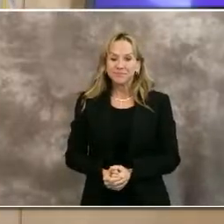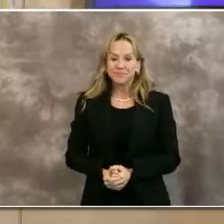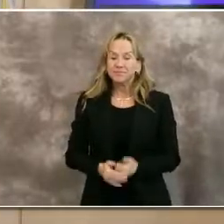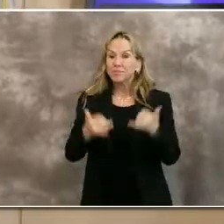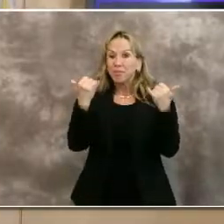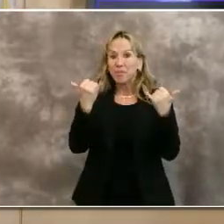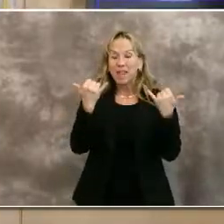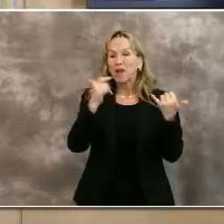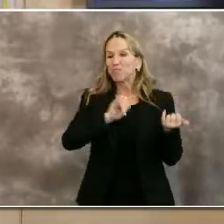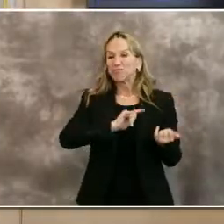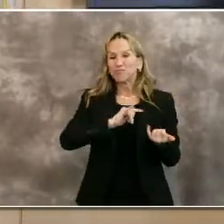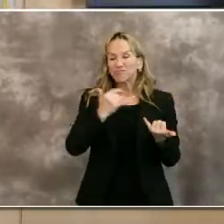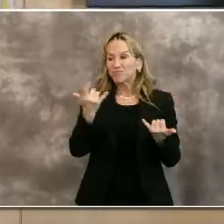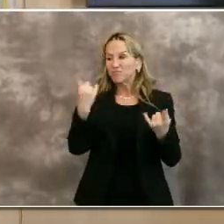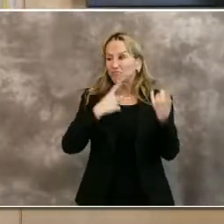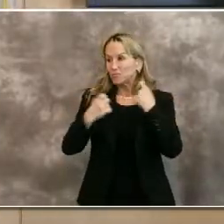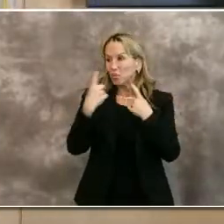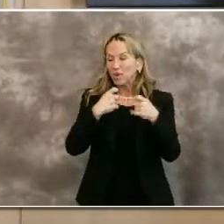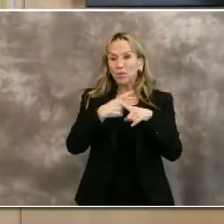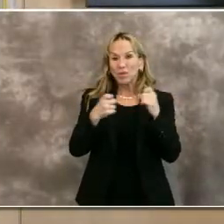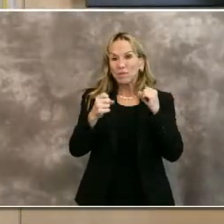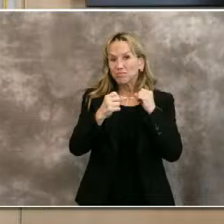Okay, we'll go directly to the questions.